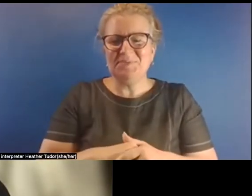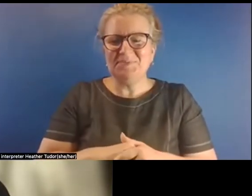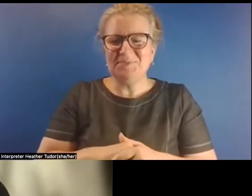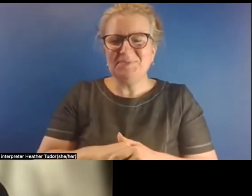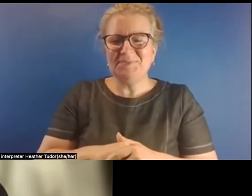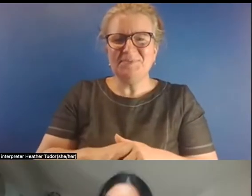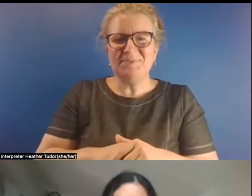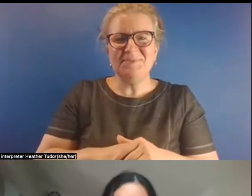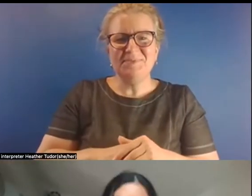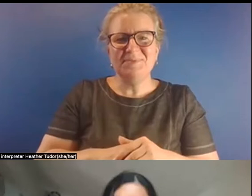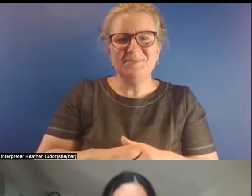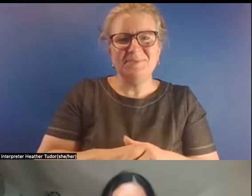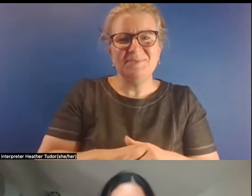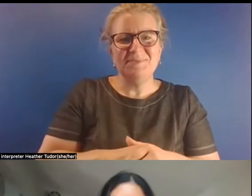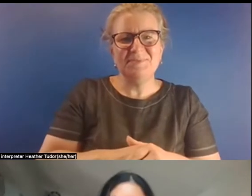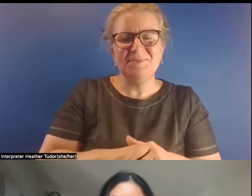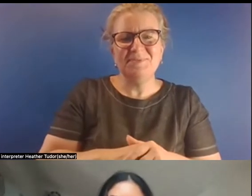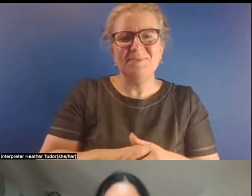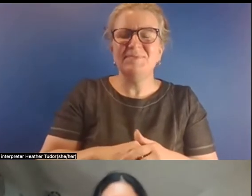What do you guys think about this? Like, or